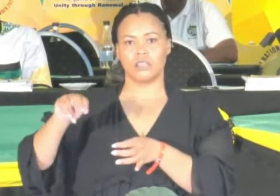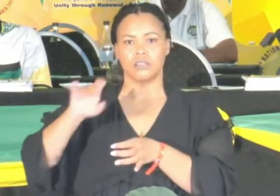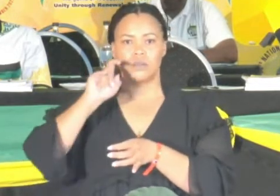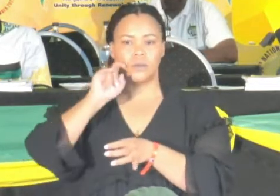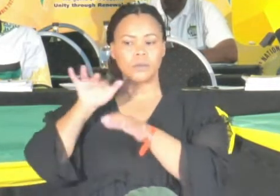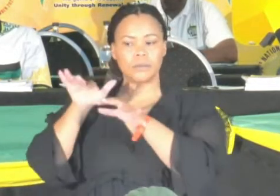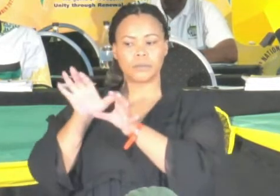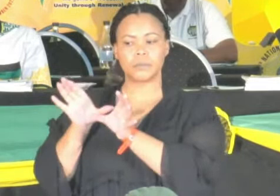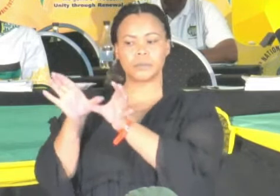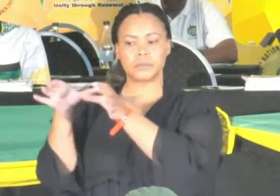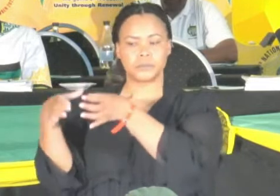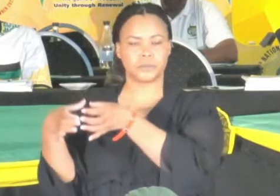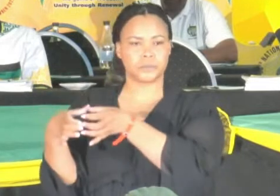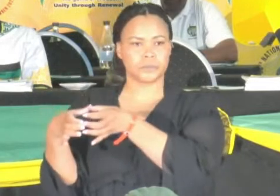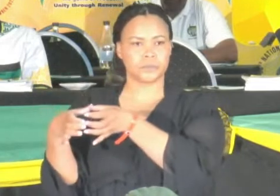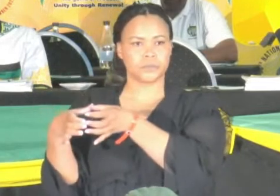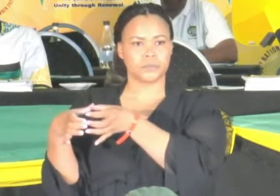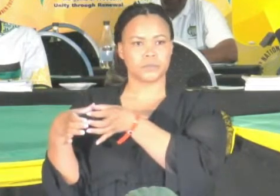Veterans League,